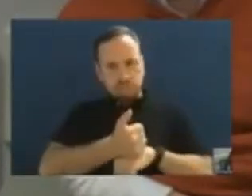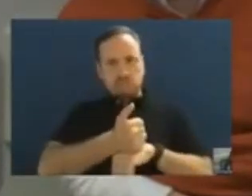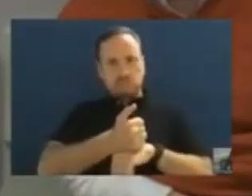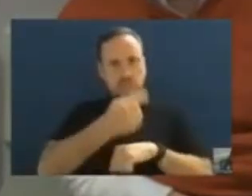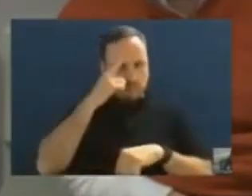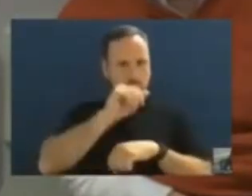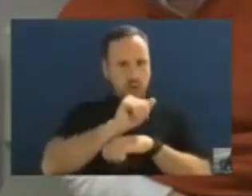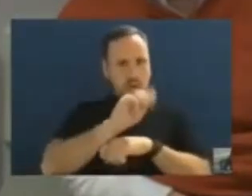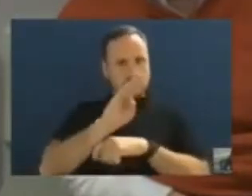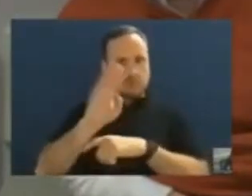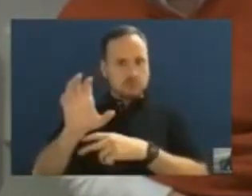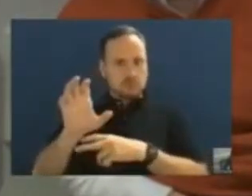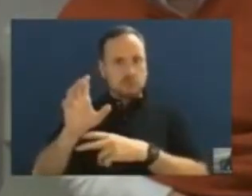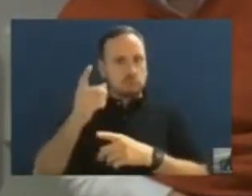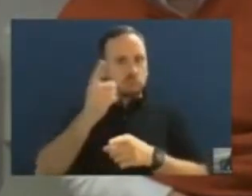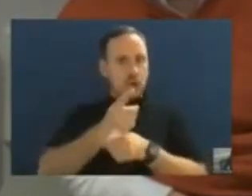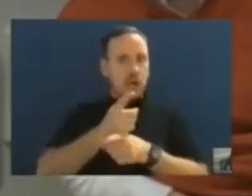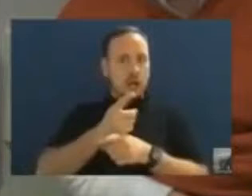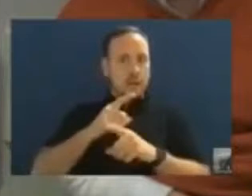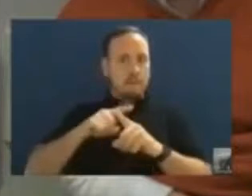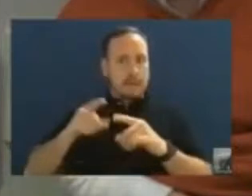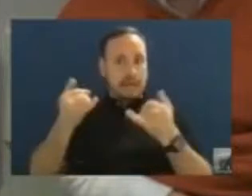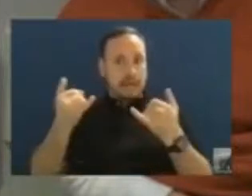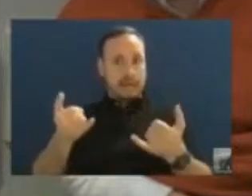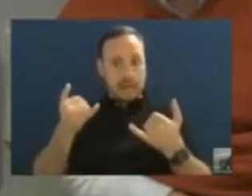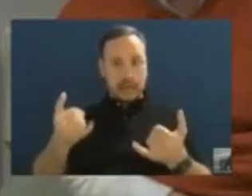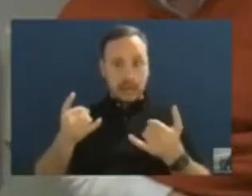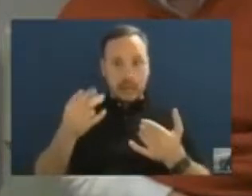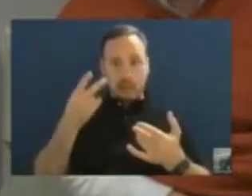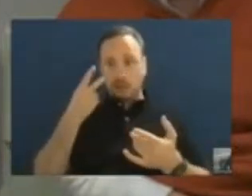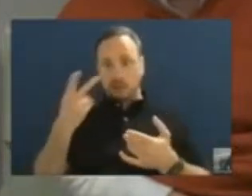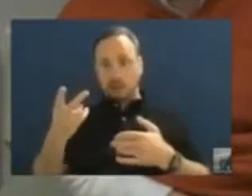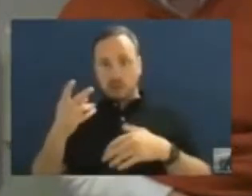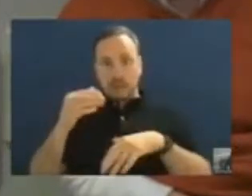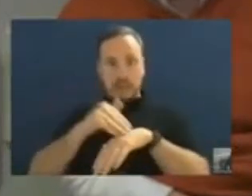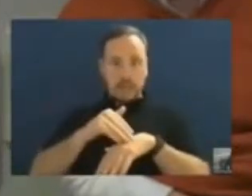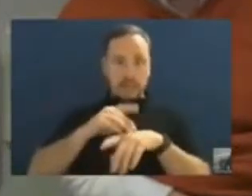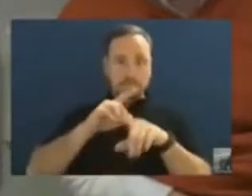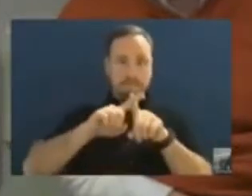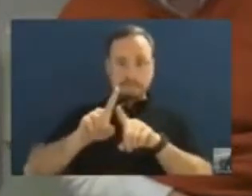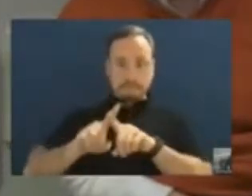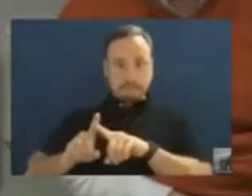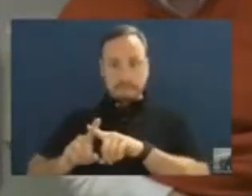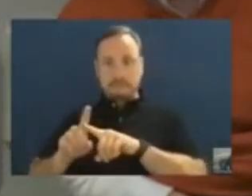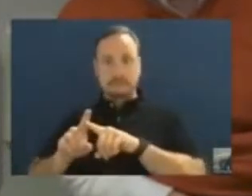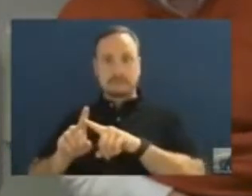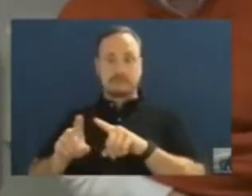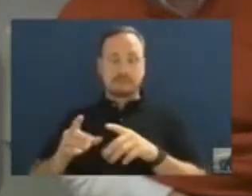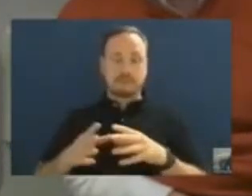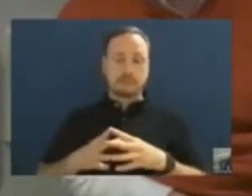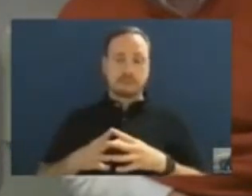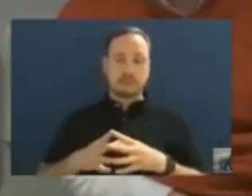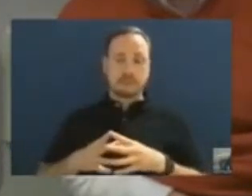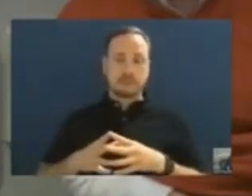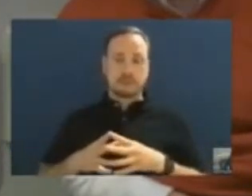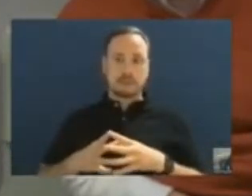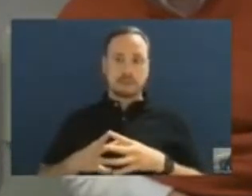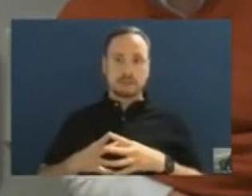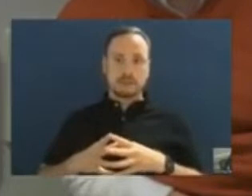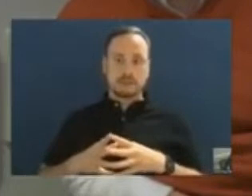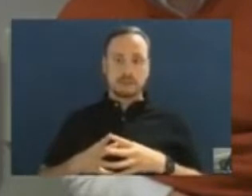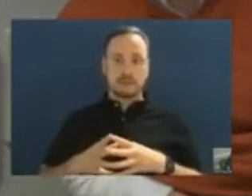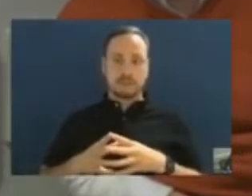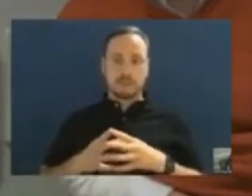they're really looking at staffing and what that will look like. So this is the crucial work in order to look